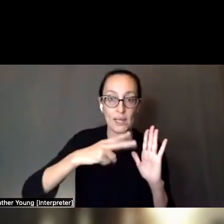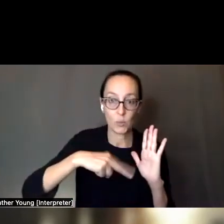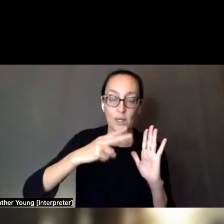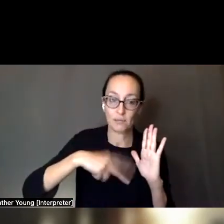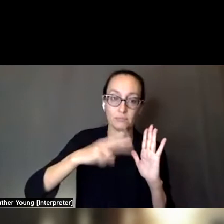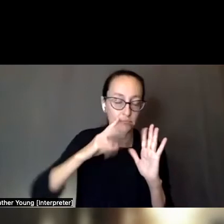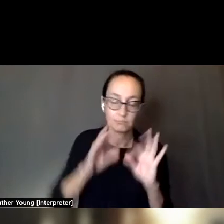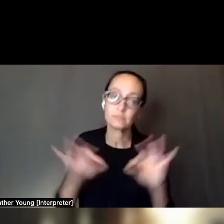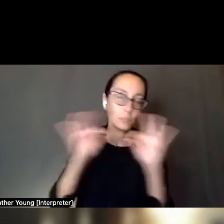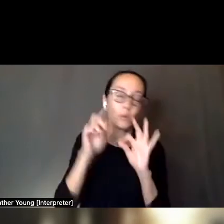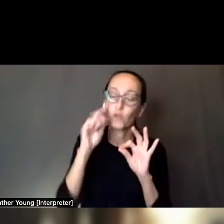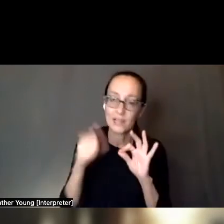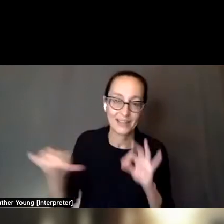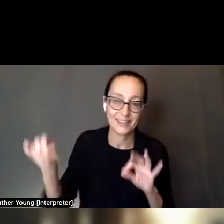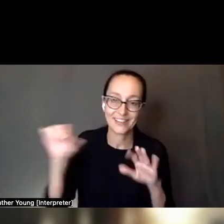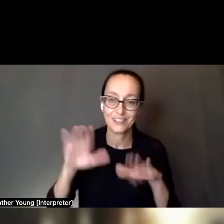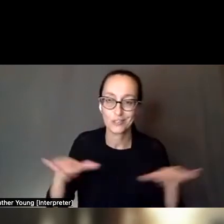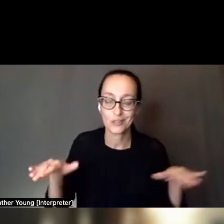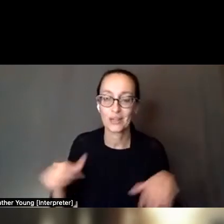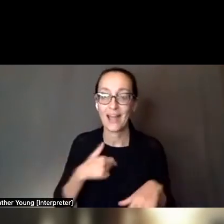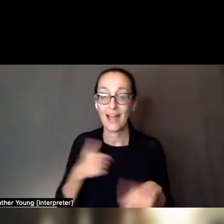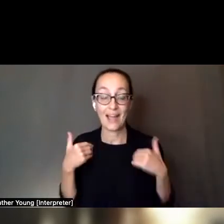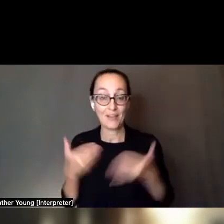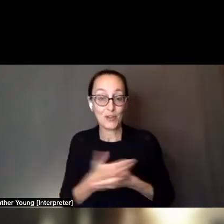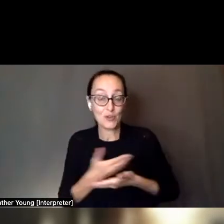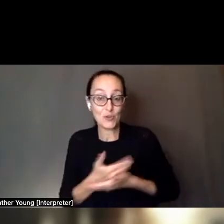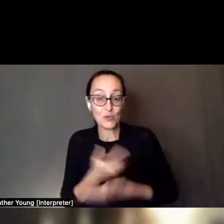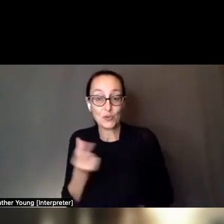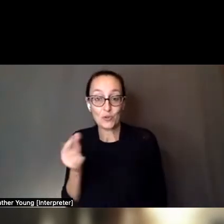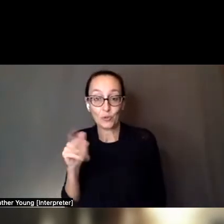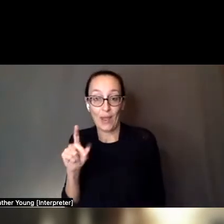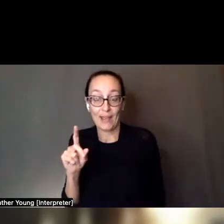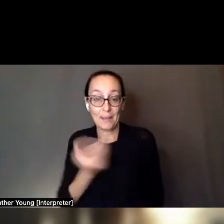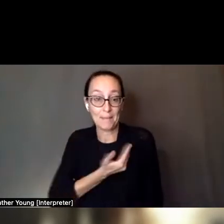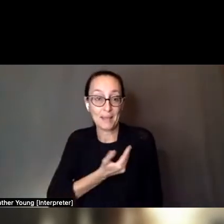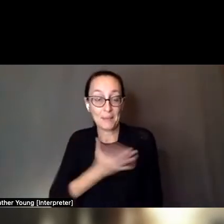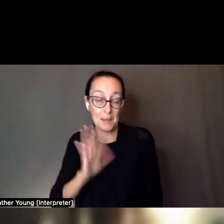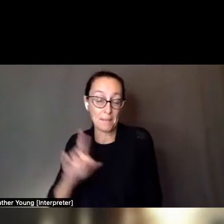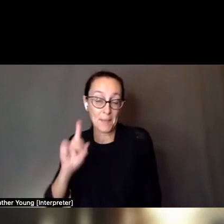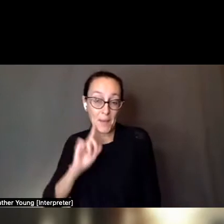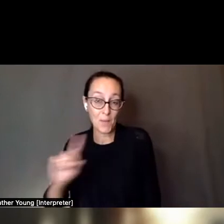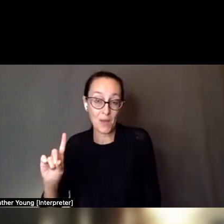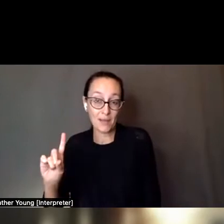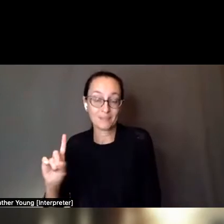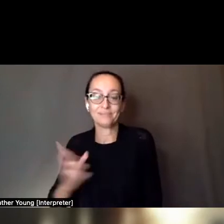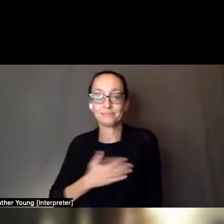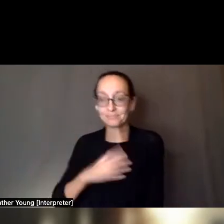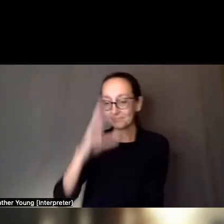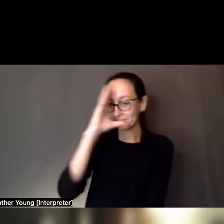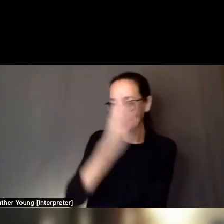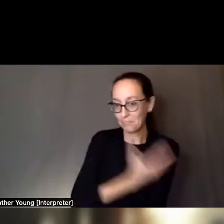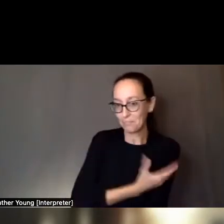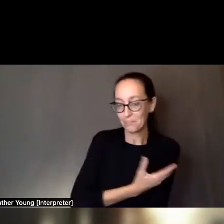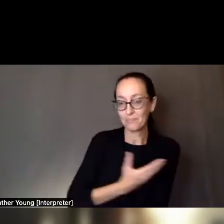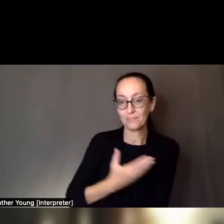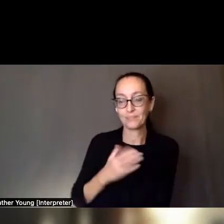any child. I have a new grandbaby that's about a year old, and my son and his wife know that I want